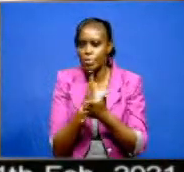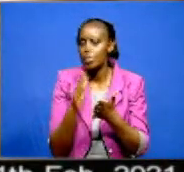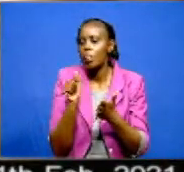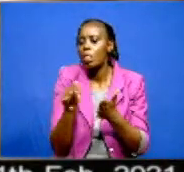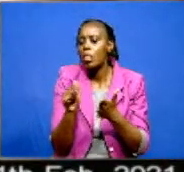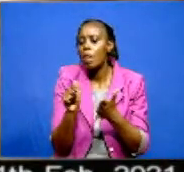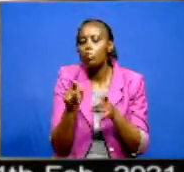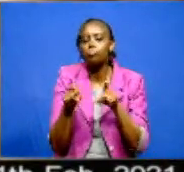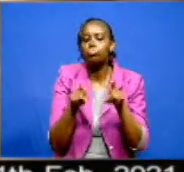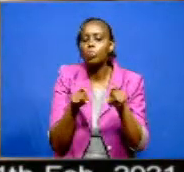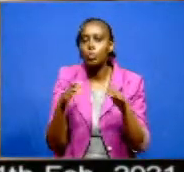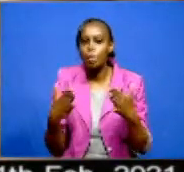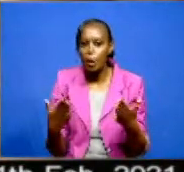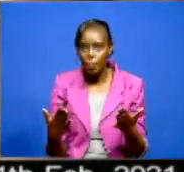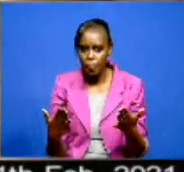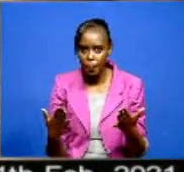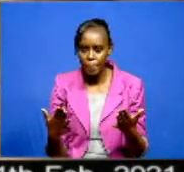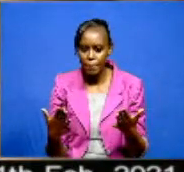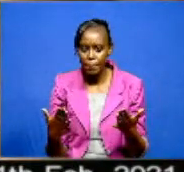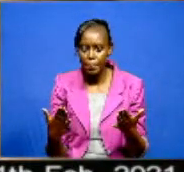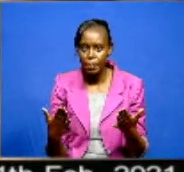currently governed by